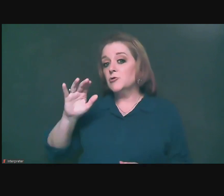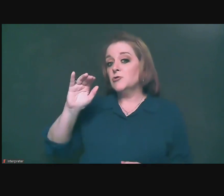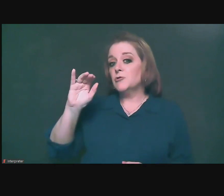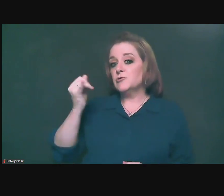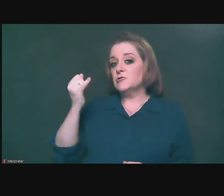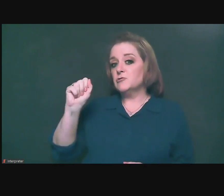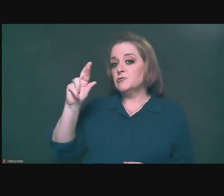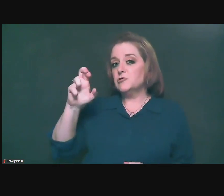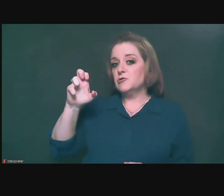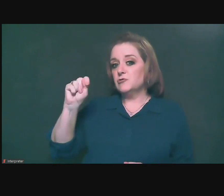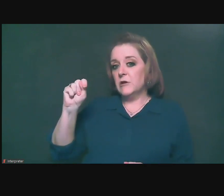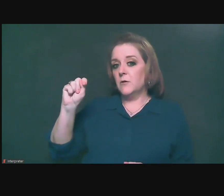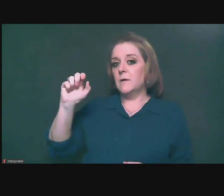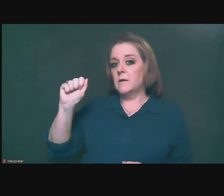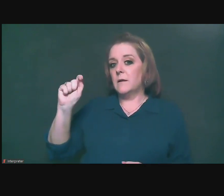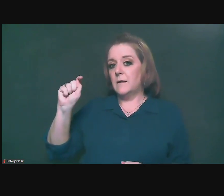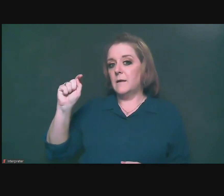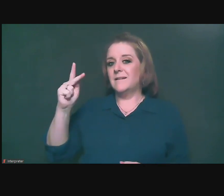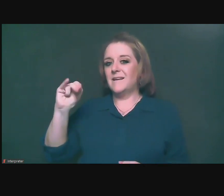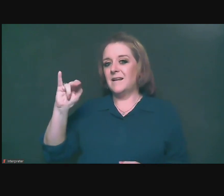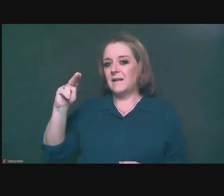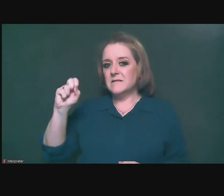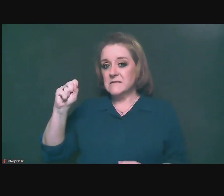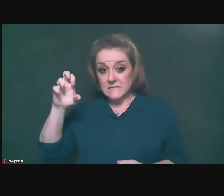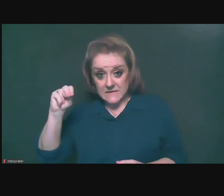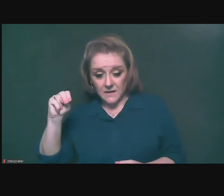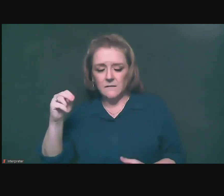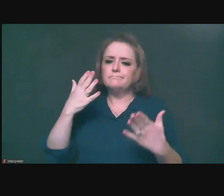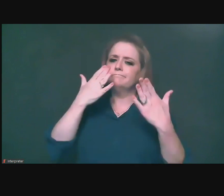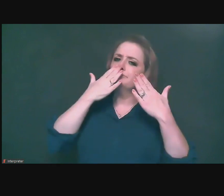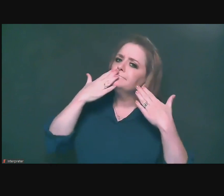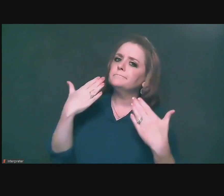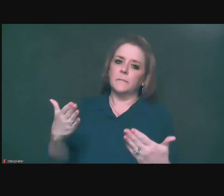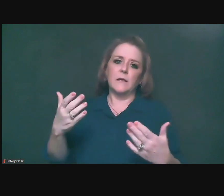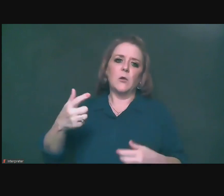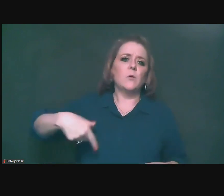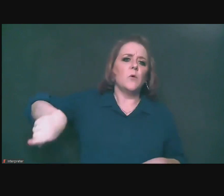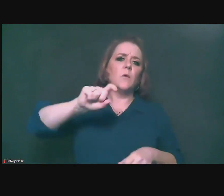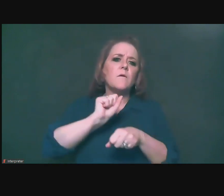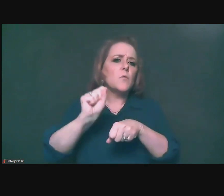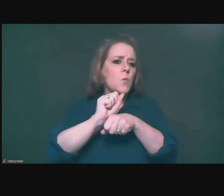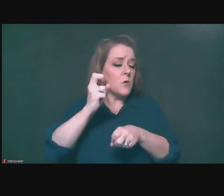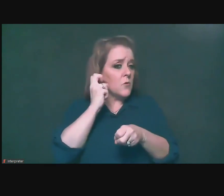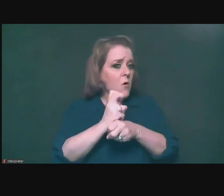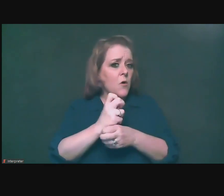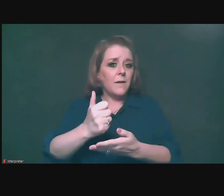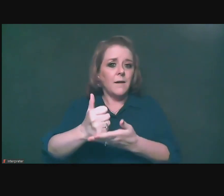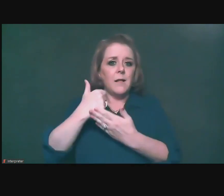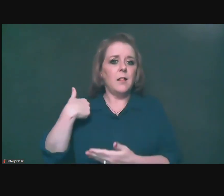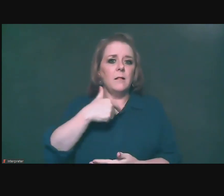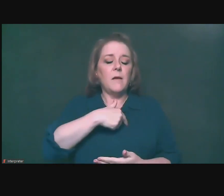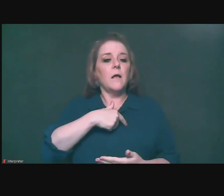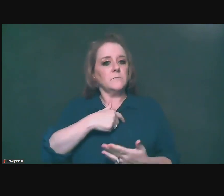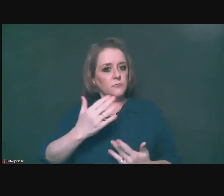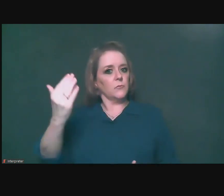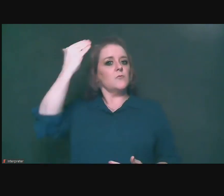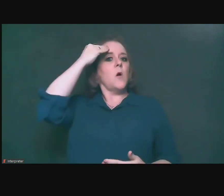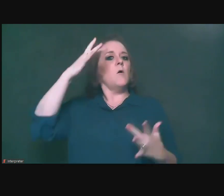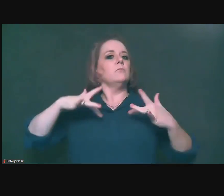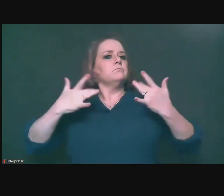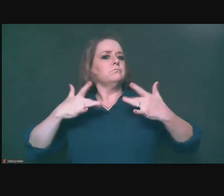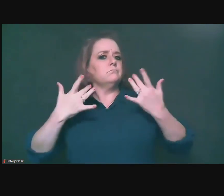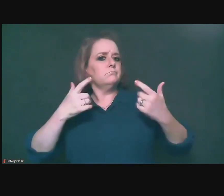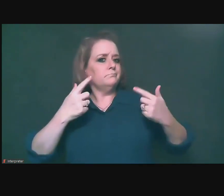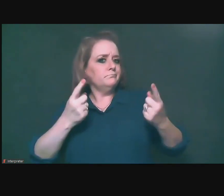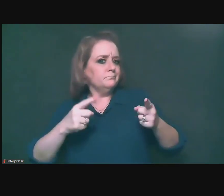you've done in making sure that we are well informed. As I listen